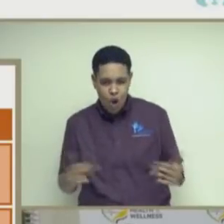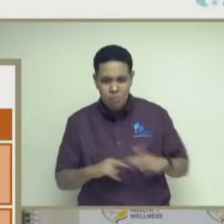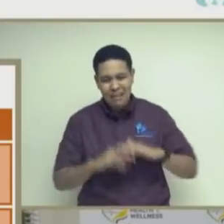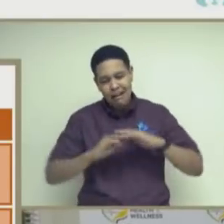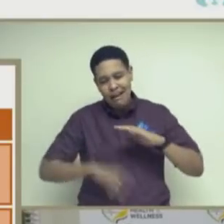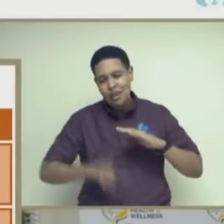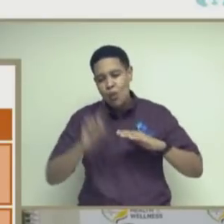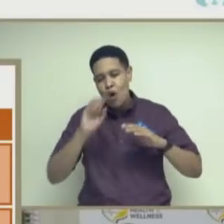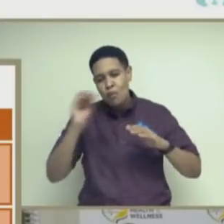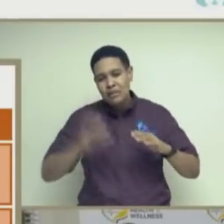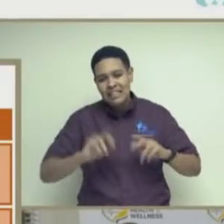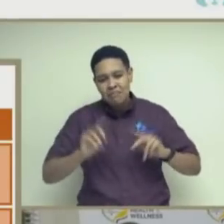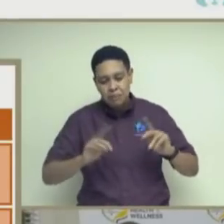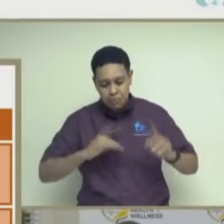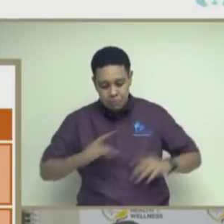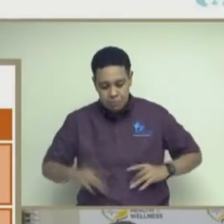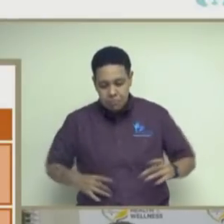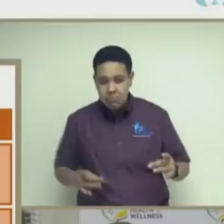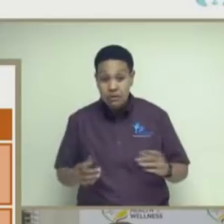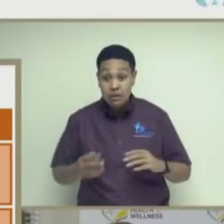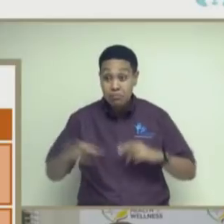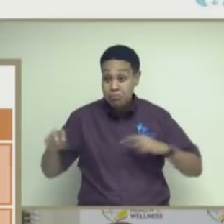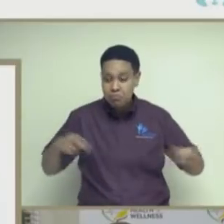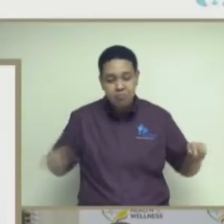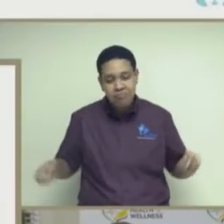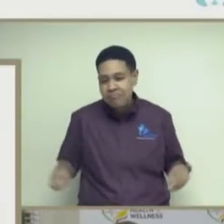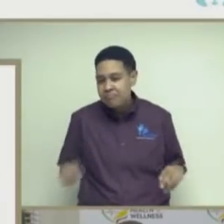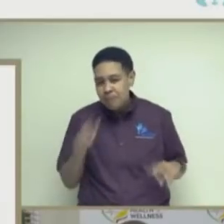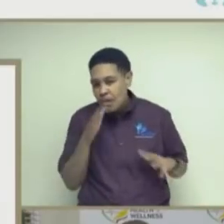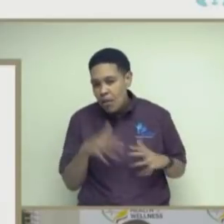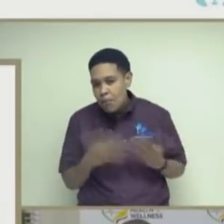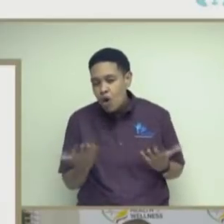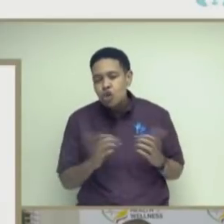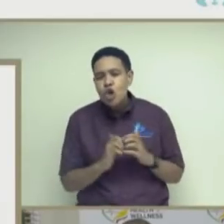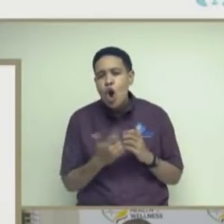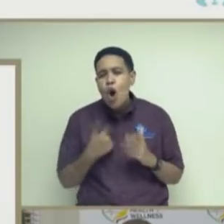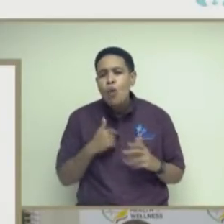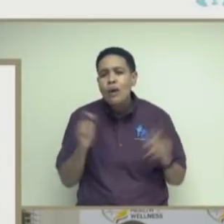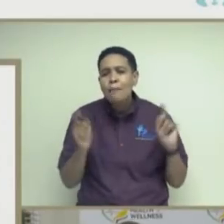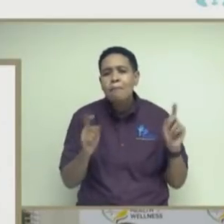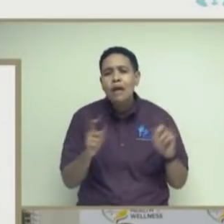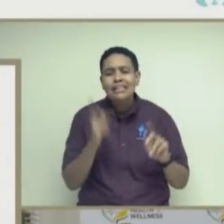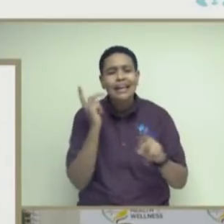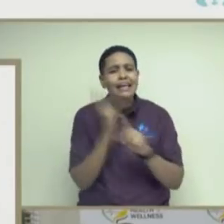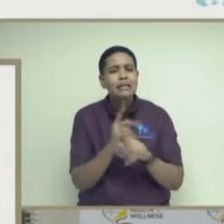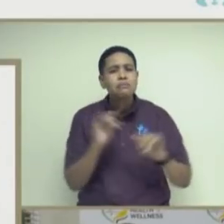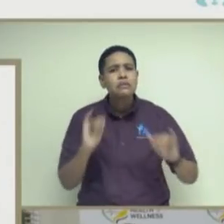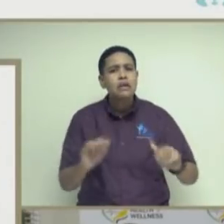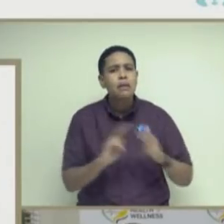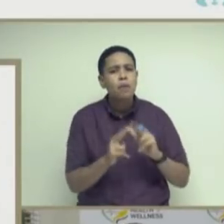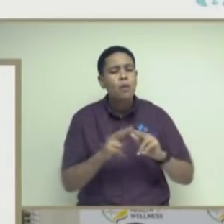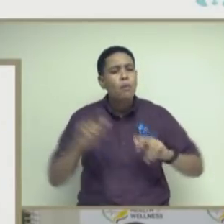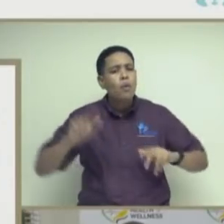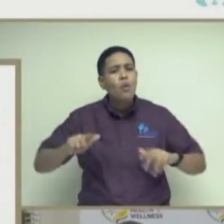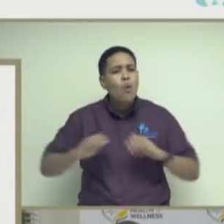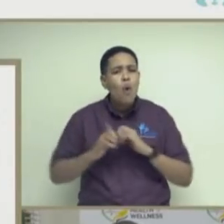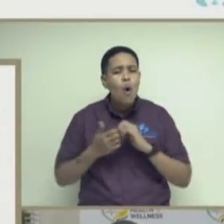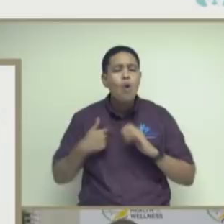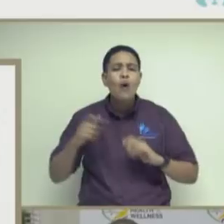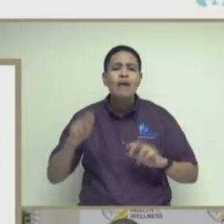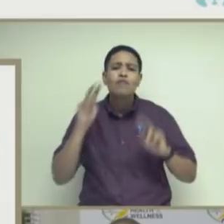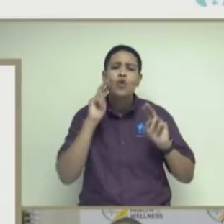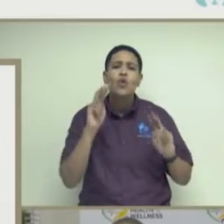very, very good numbers. So how do we manage and maintain that infrastructure? So we have to look